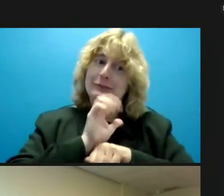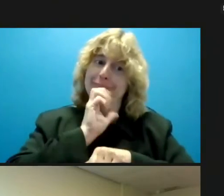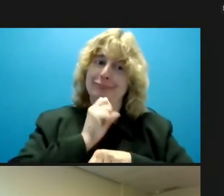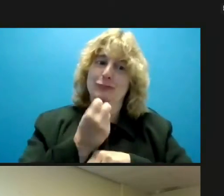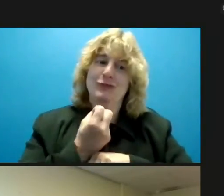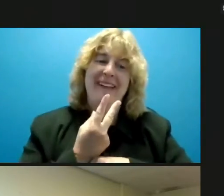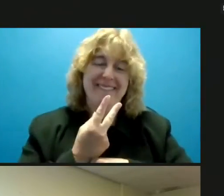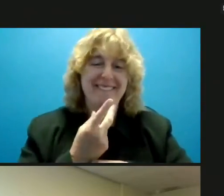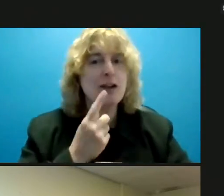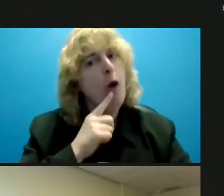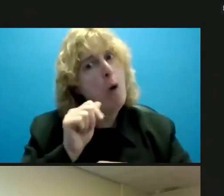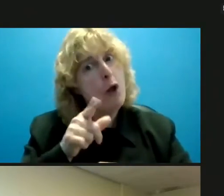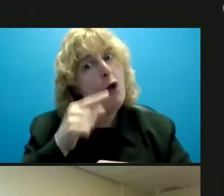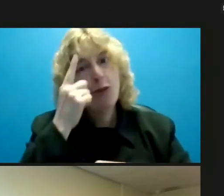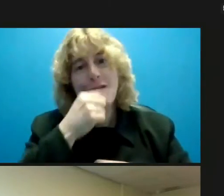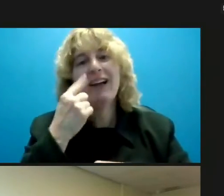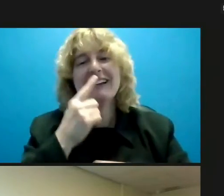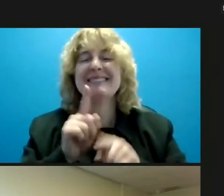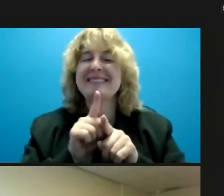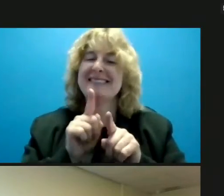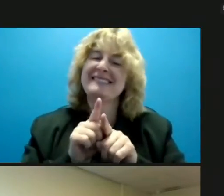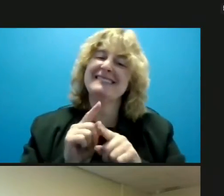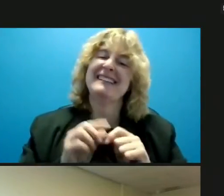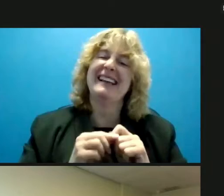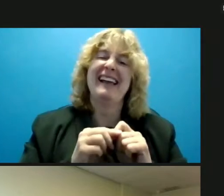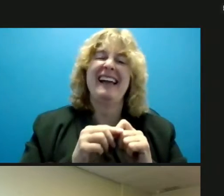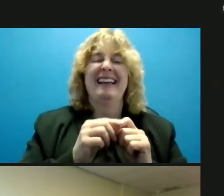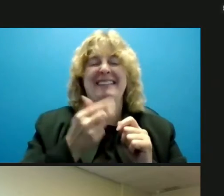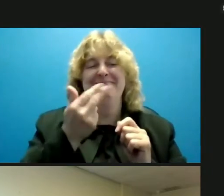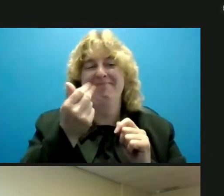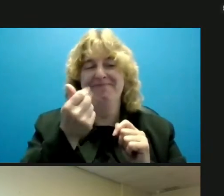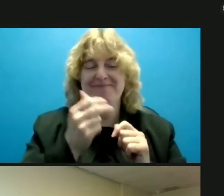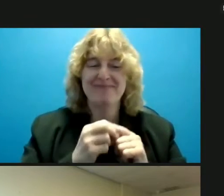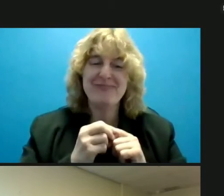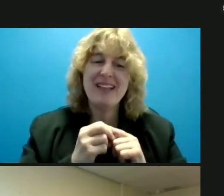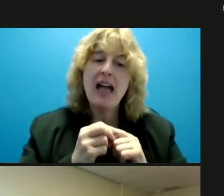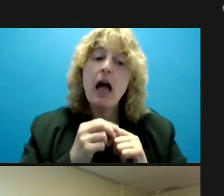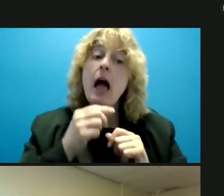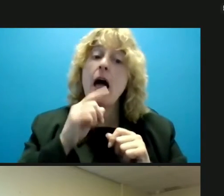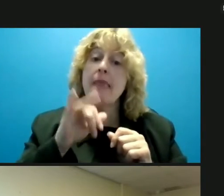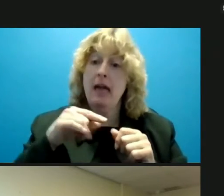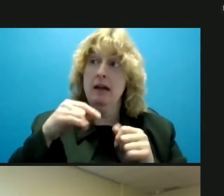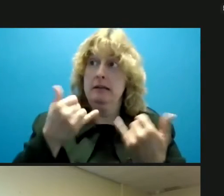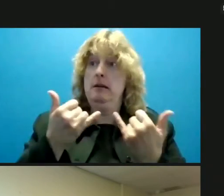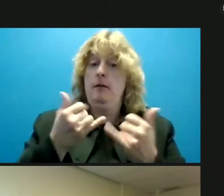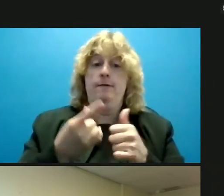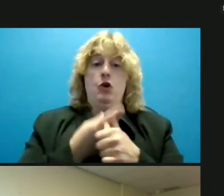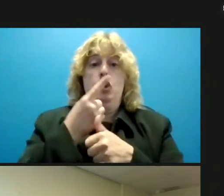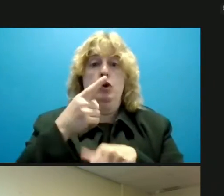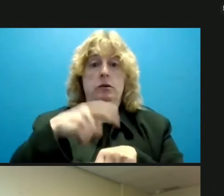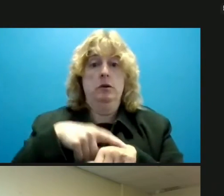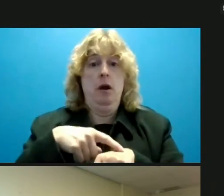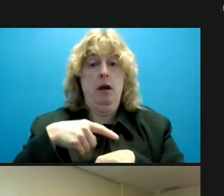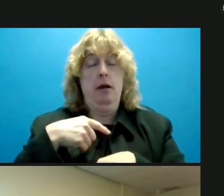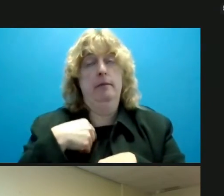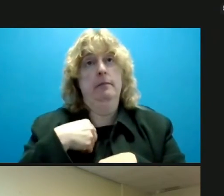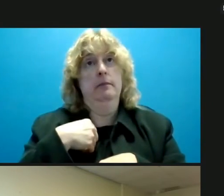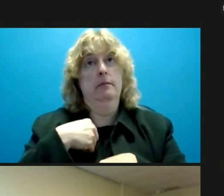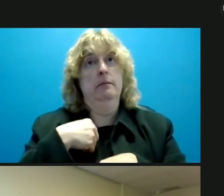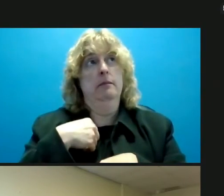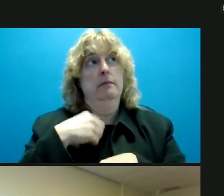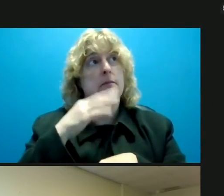This is really the first time that I can think of in my career that the government at this level